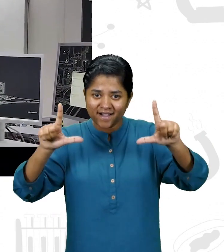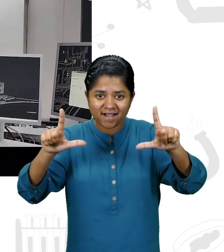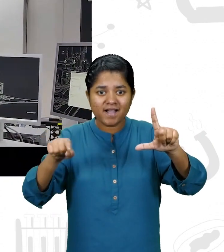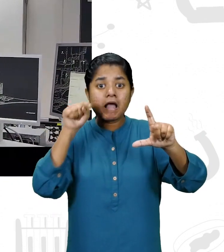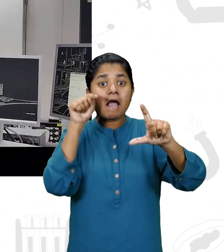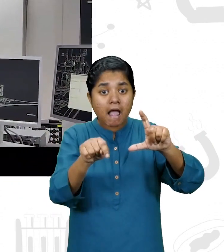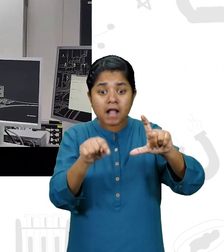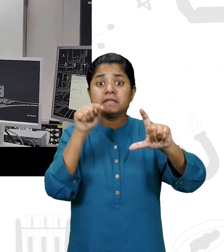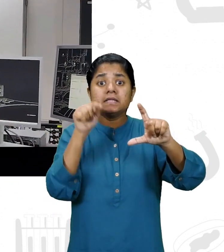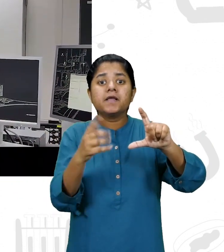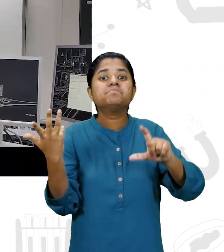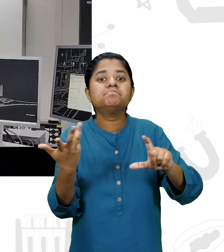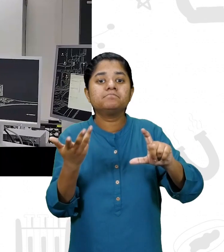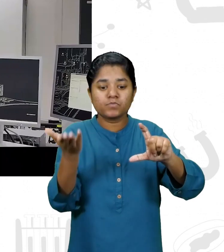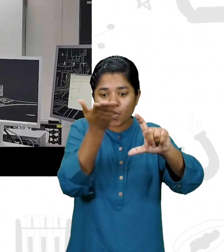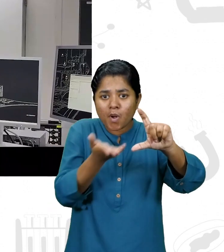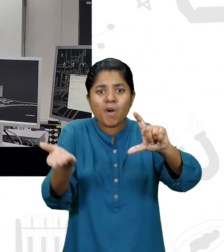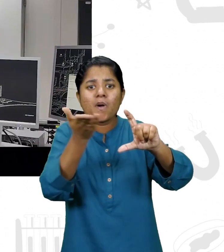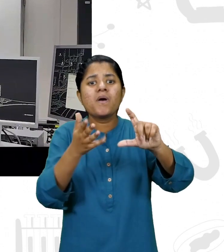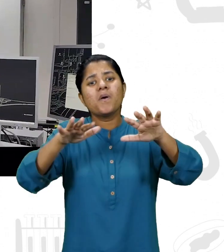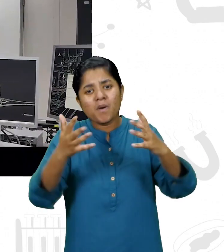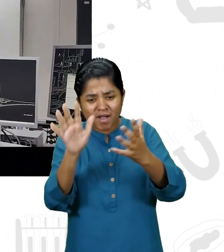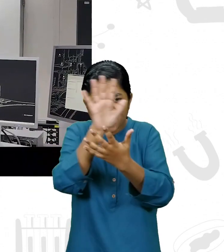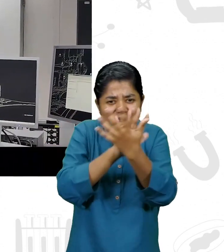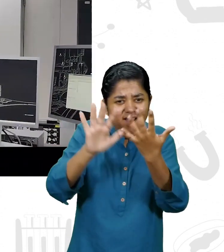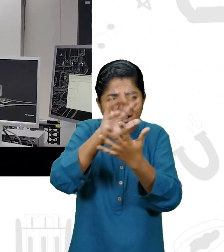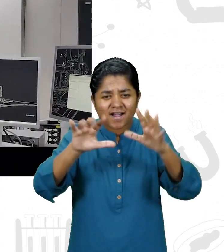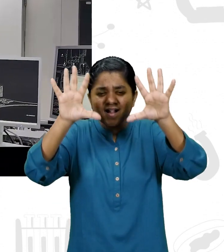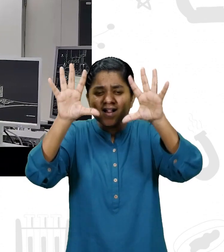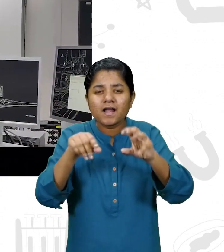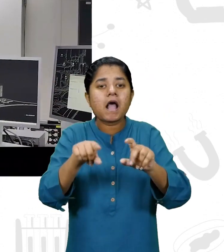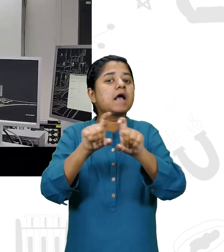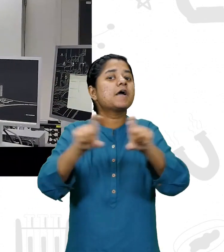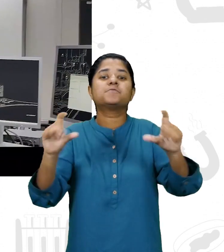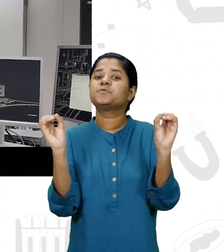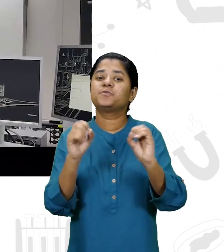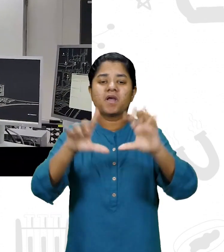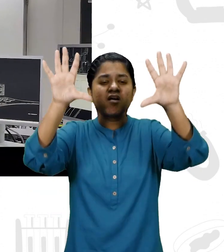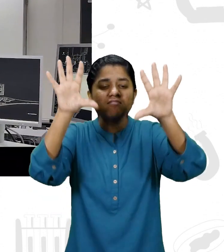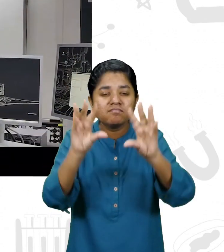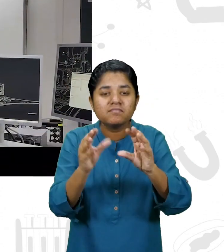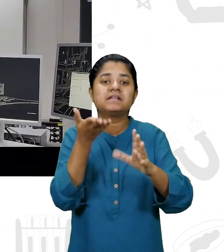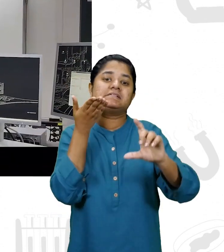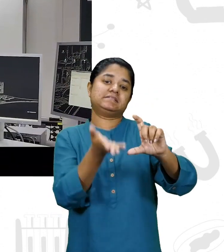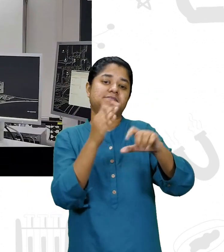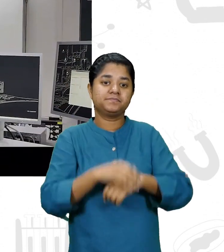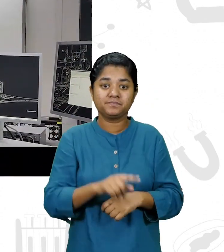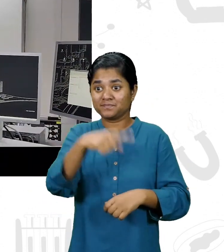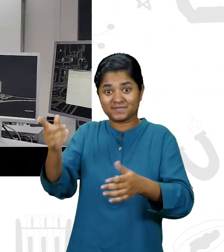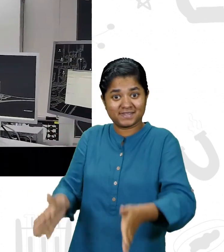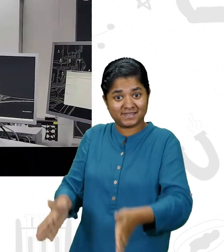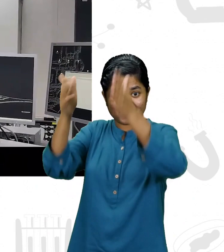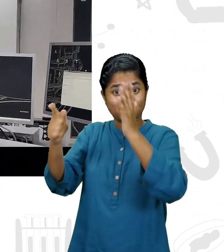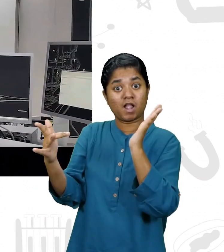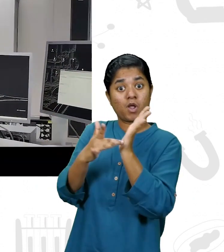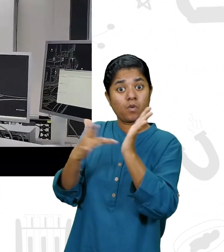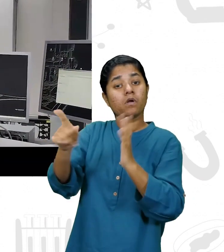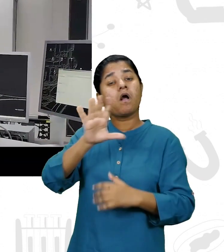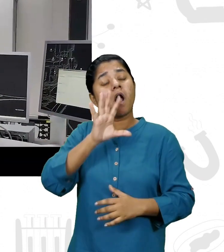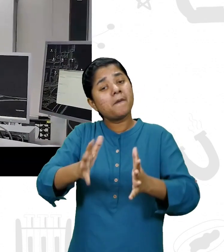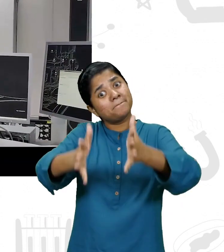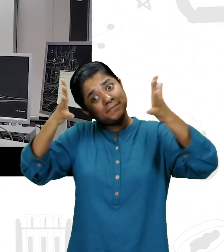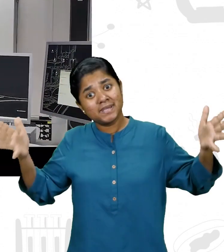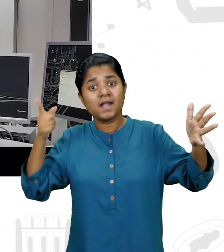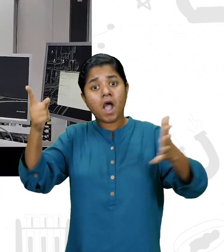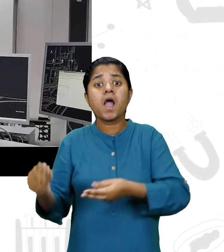magnify it, what you see is that the picture starts to get pixelated or you lose the clarity. So here it magnifies to a